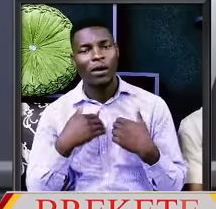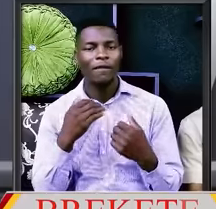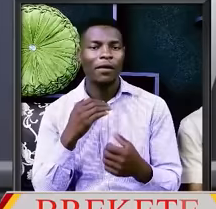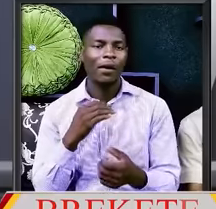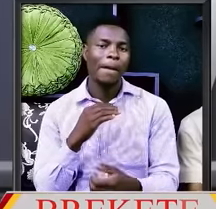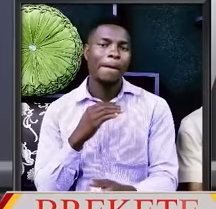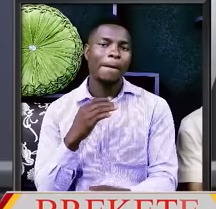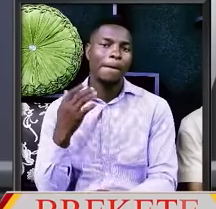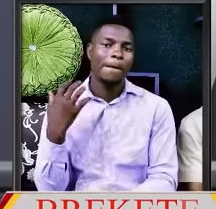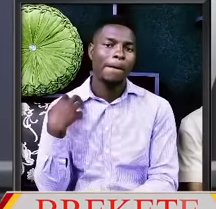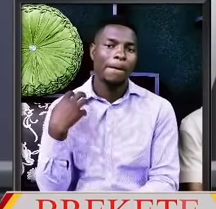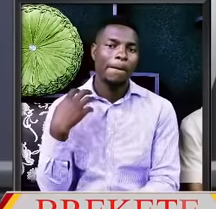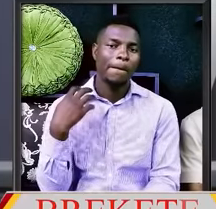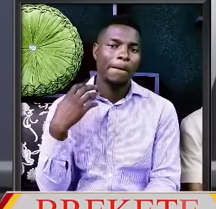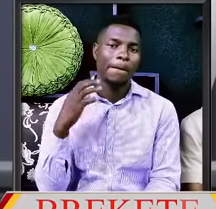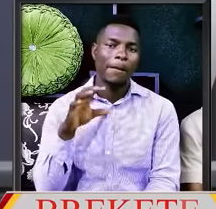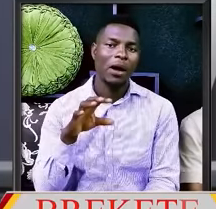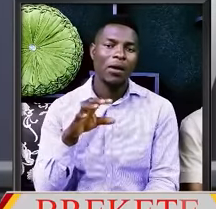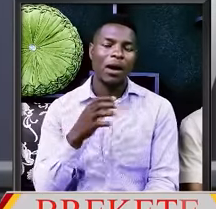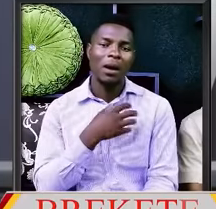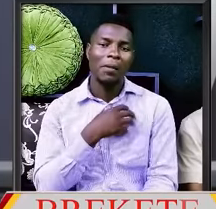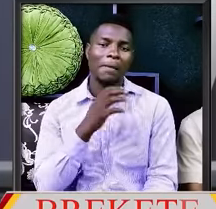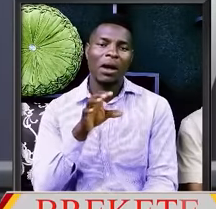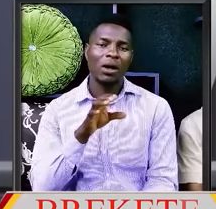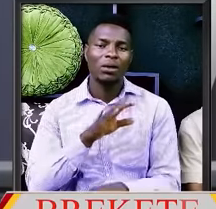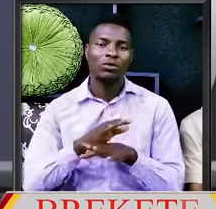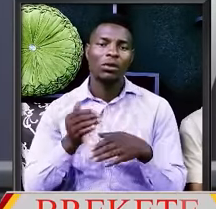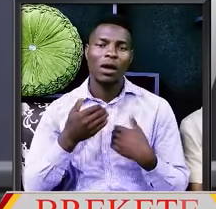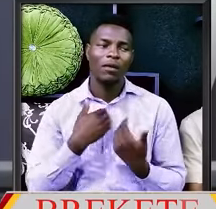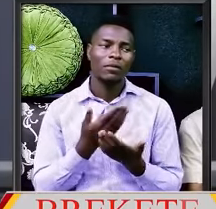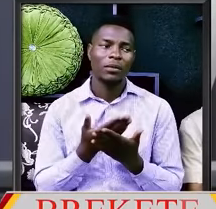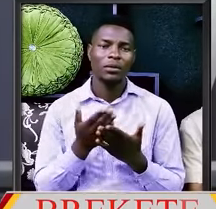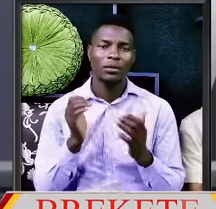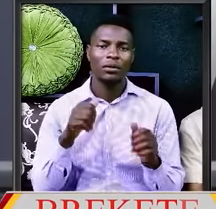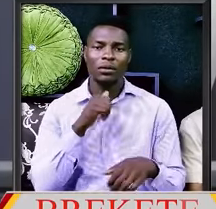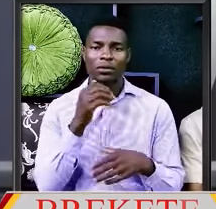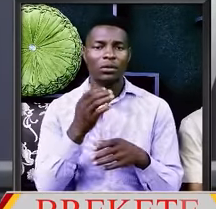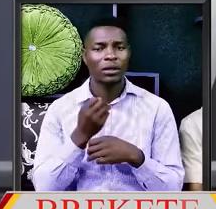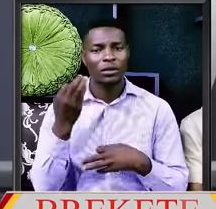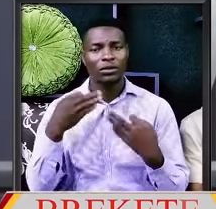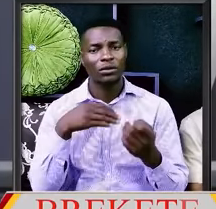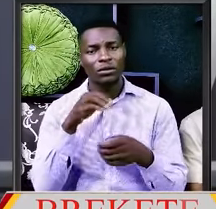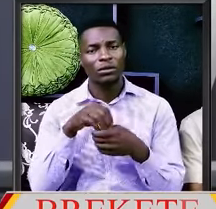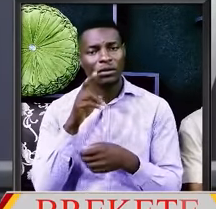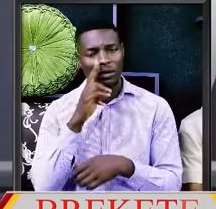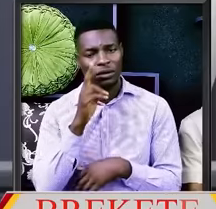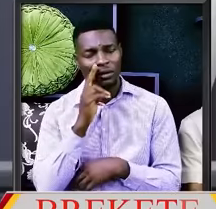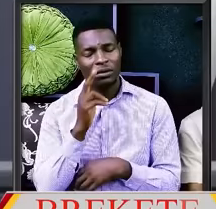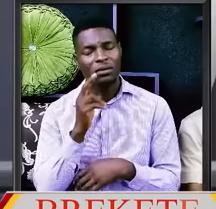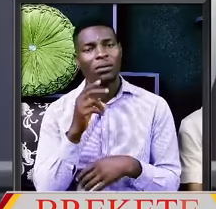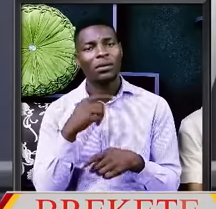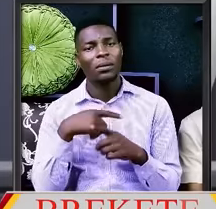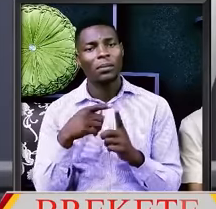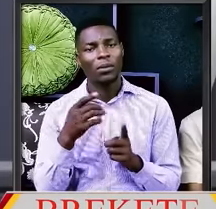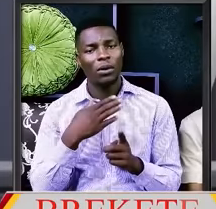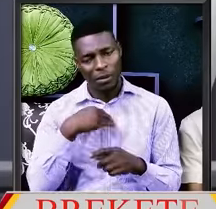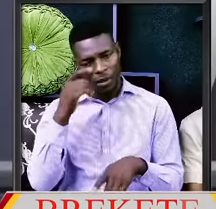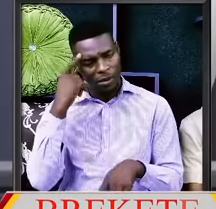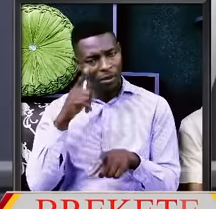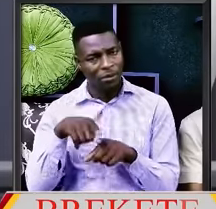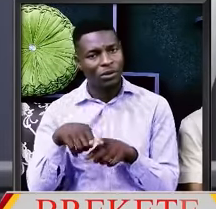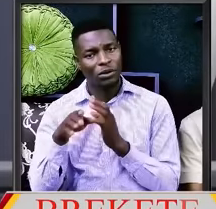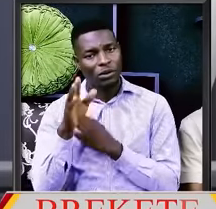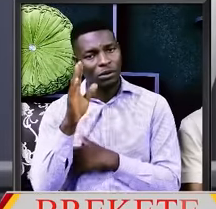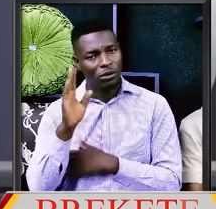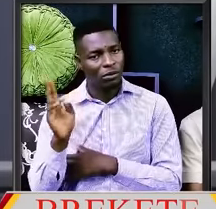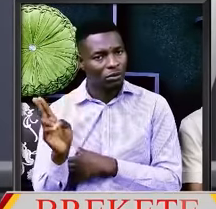power, that don't have money, they will not get justice in Nigeria. Now God, they use us to. My friend, say God will